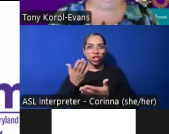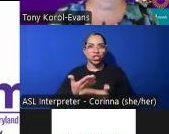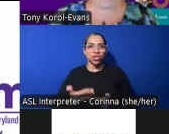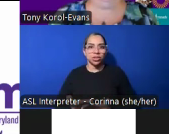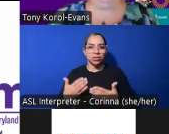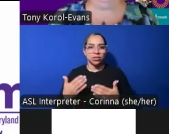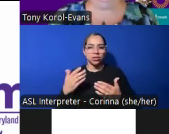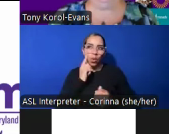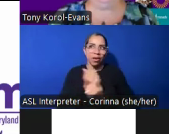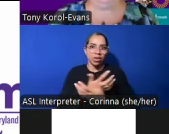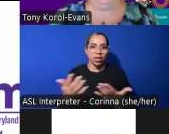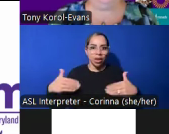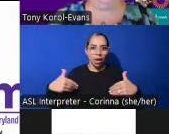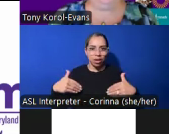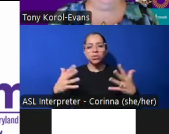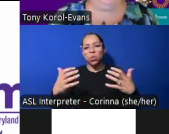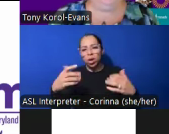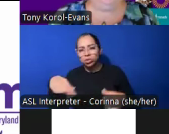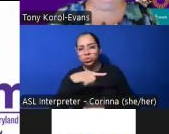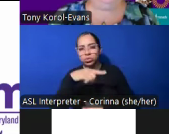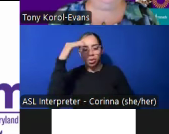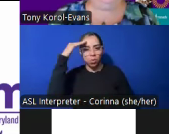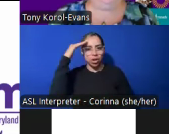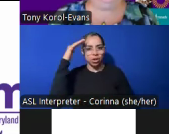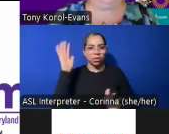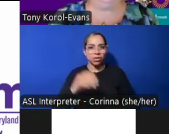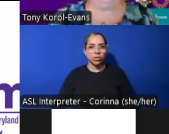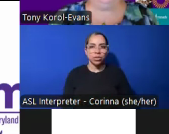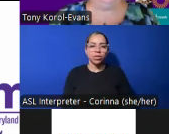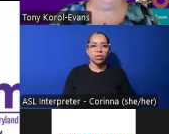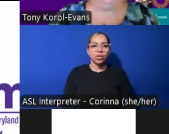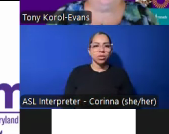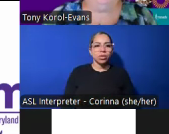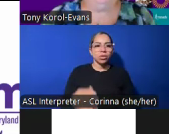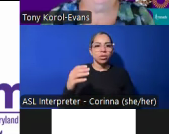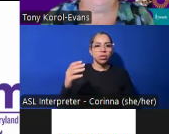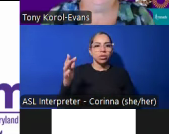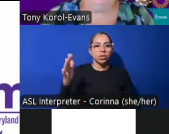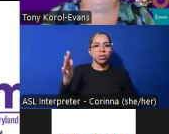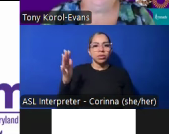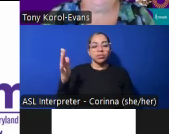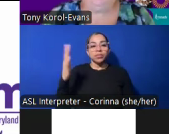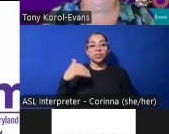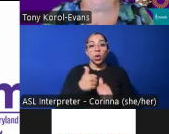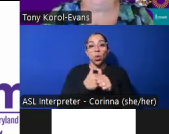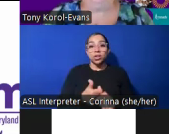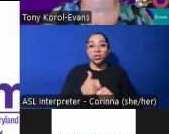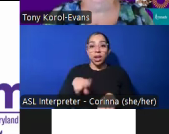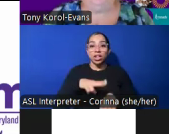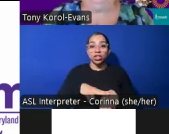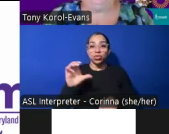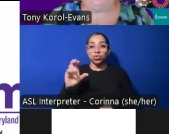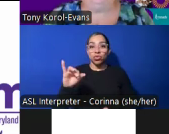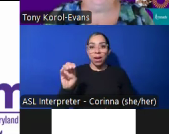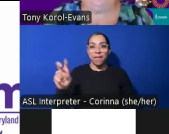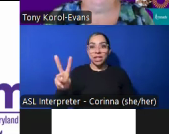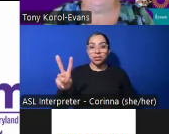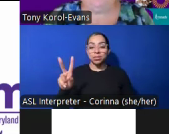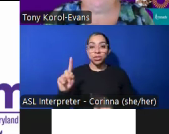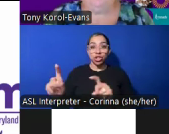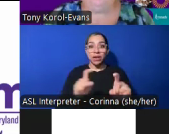So we just want you to be aware of that. According to the National Crime Victimization Survey, approximately 1 in